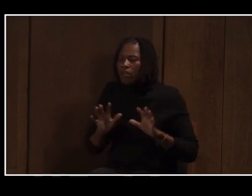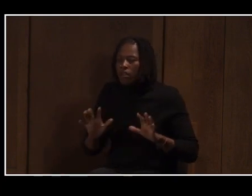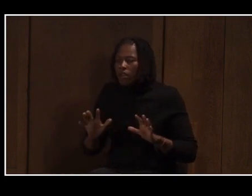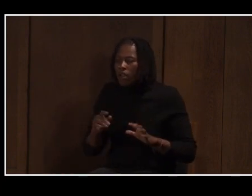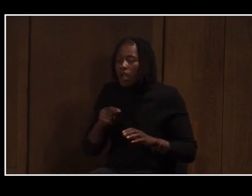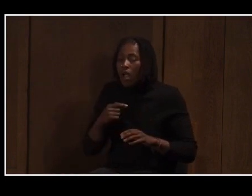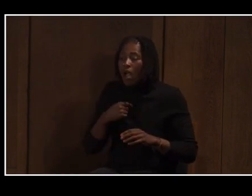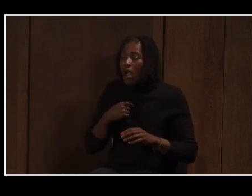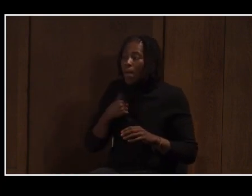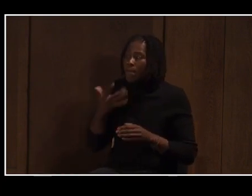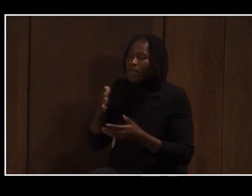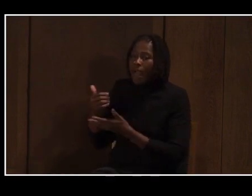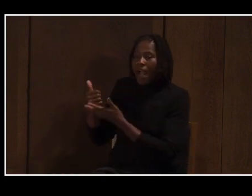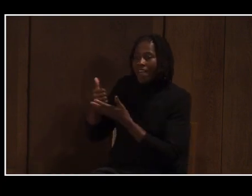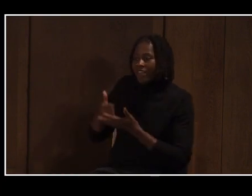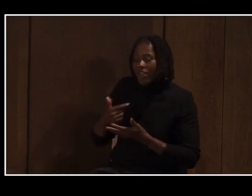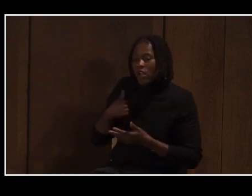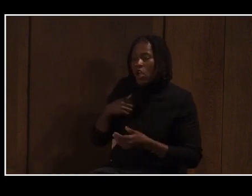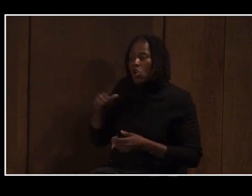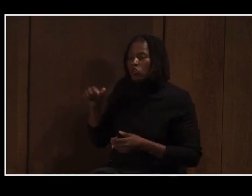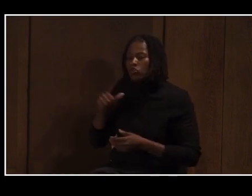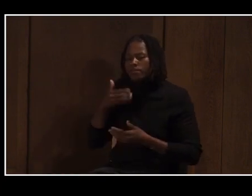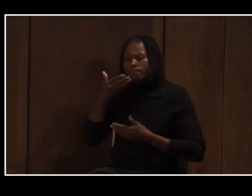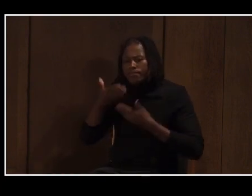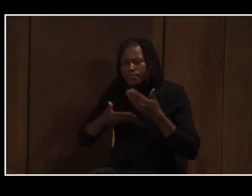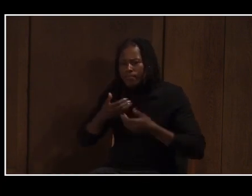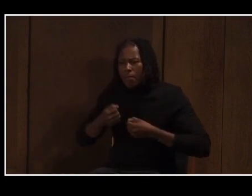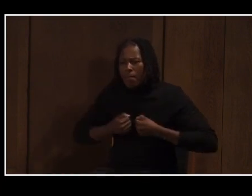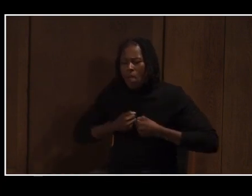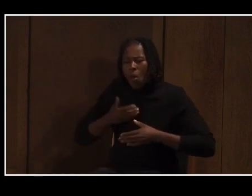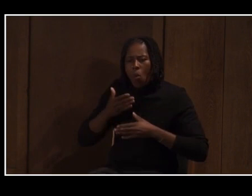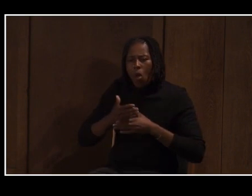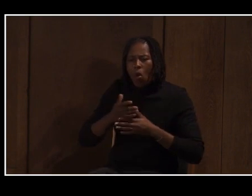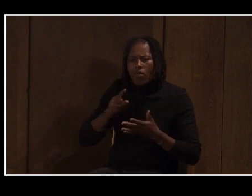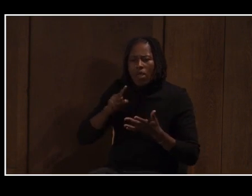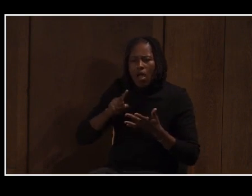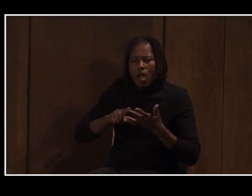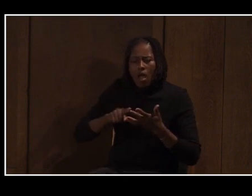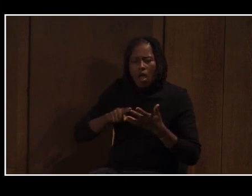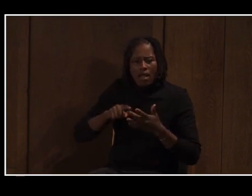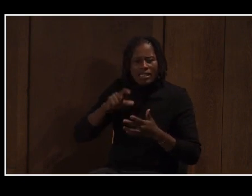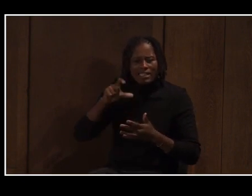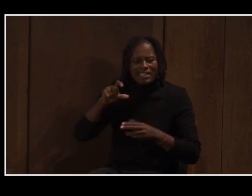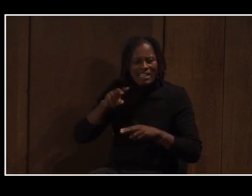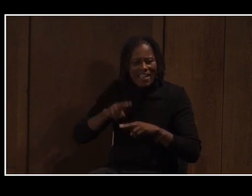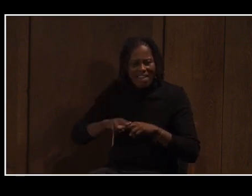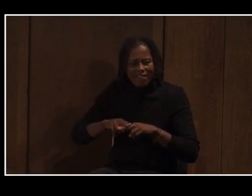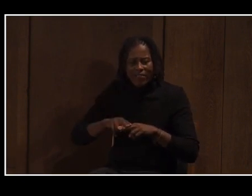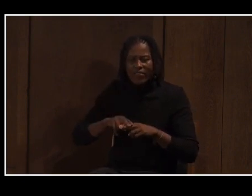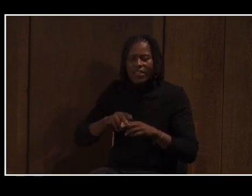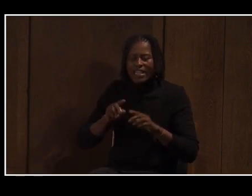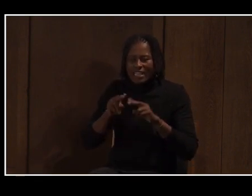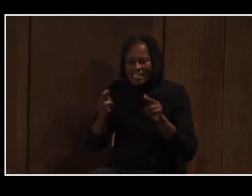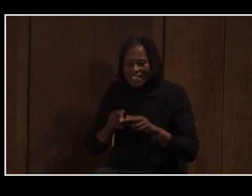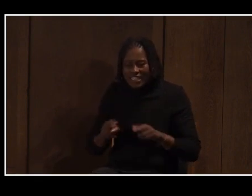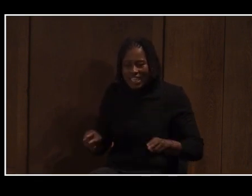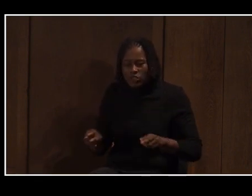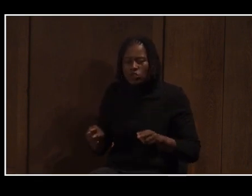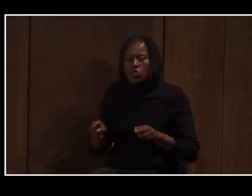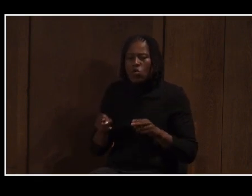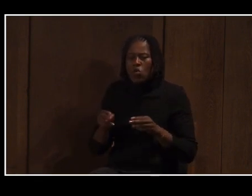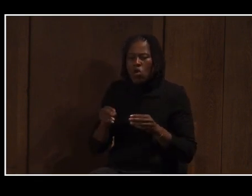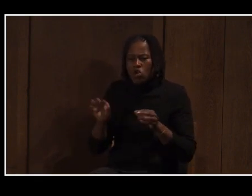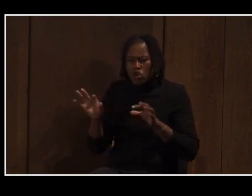should say something about my work with the ICF, the International Curators Forum, and rather than it be kind of like